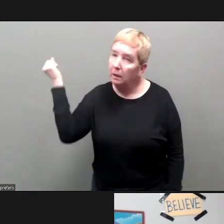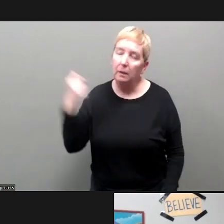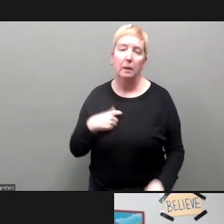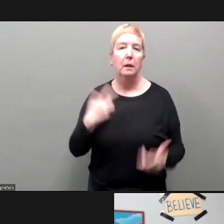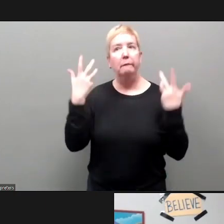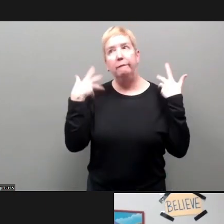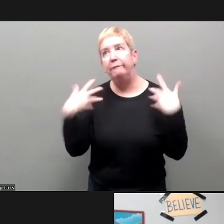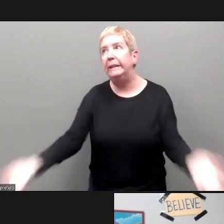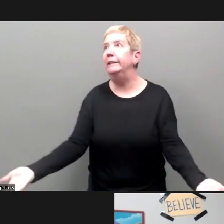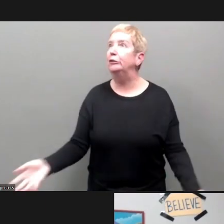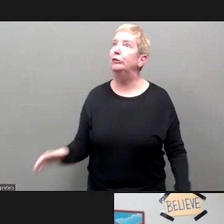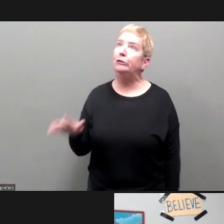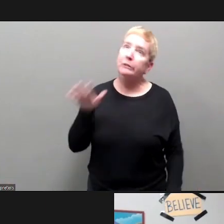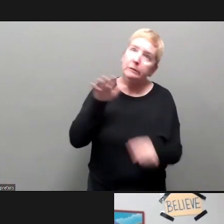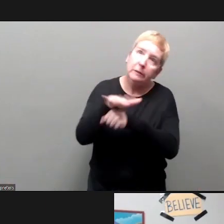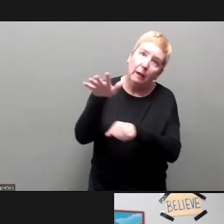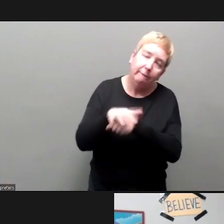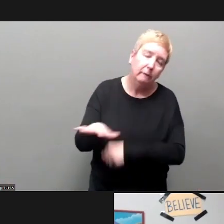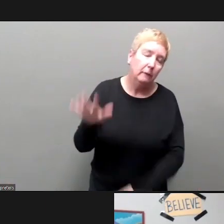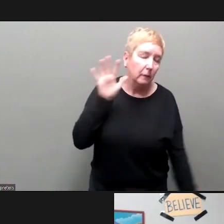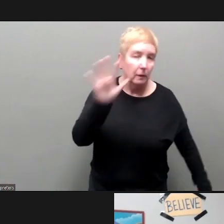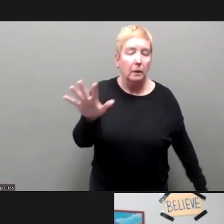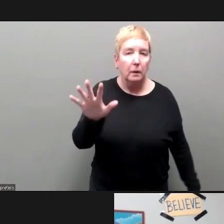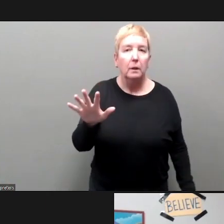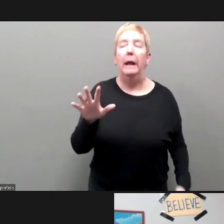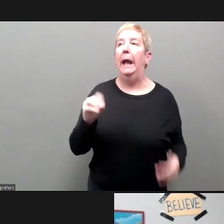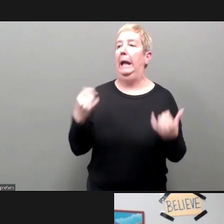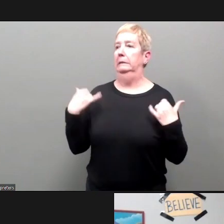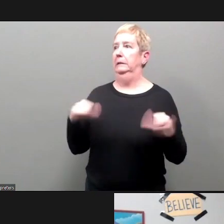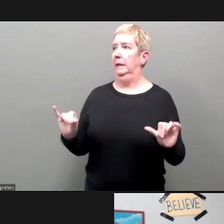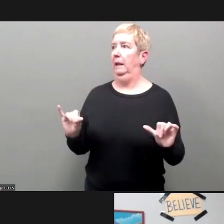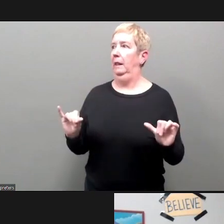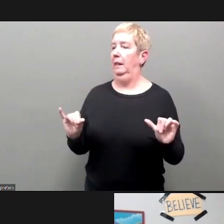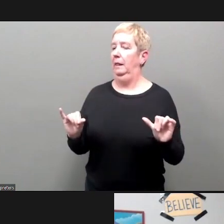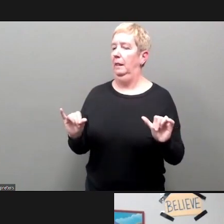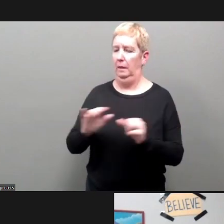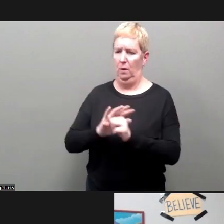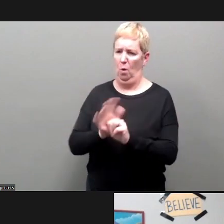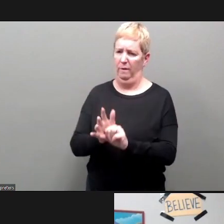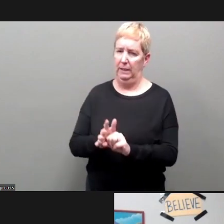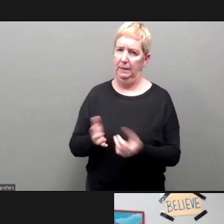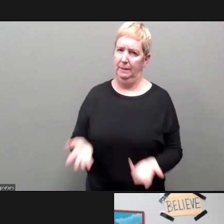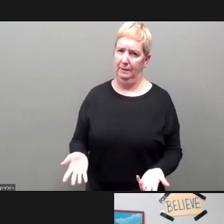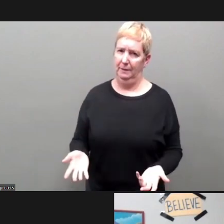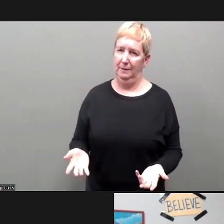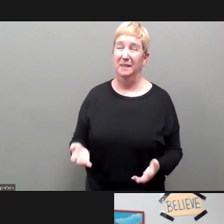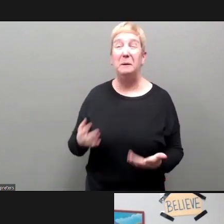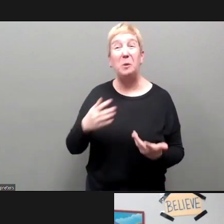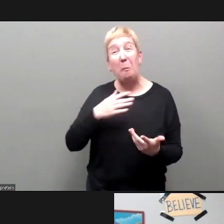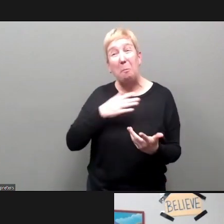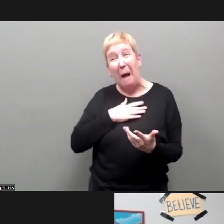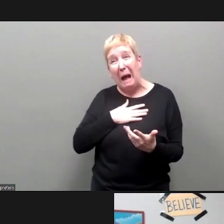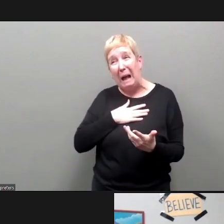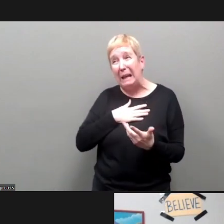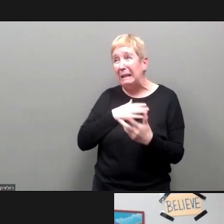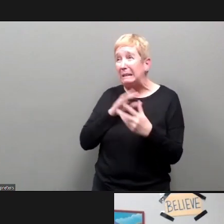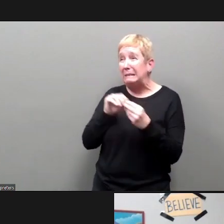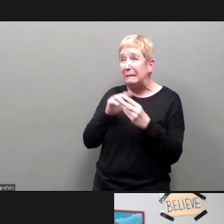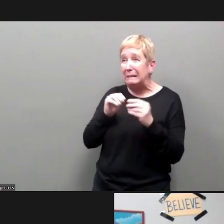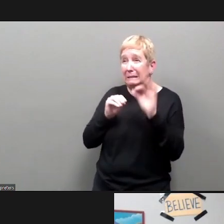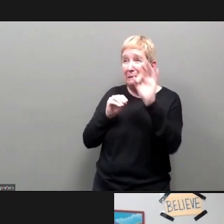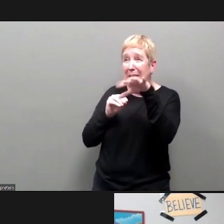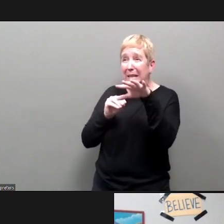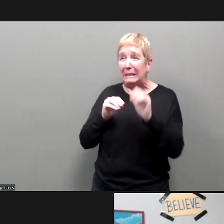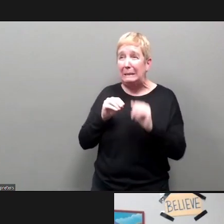and still everybody's getting COVID. I guess my words are just hang in there. I mean, if death rates drop,